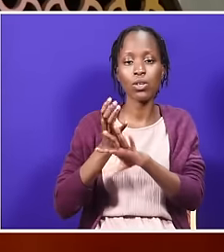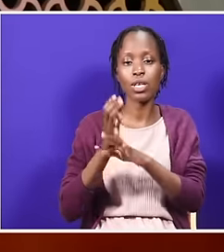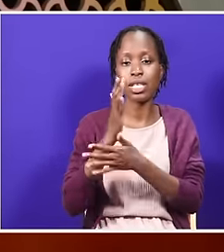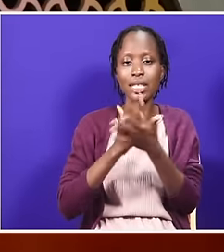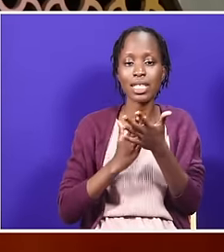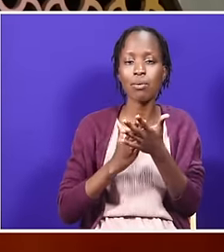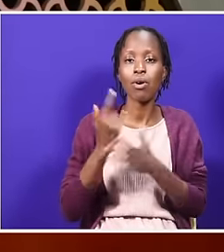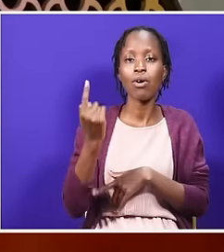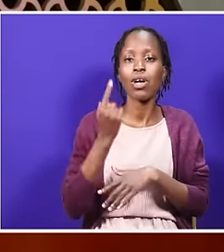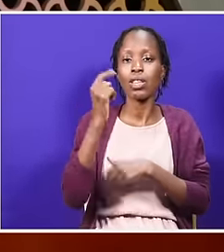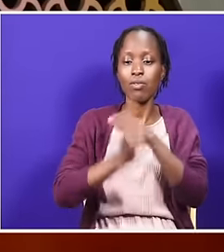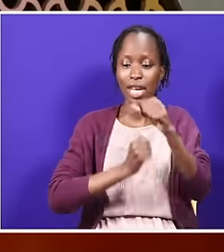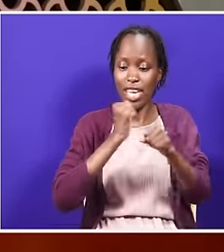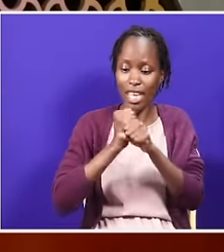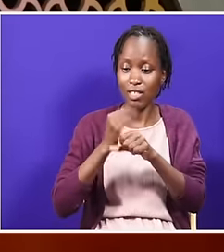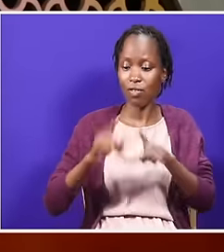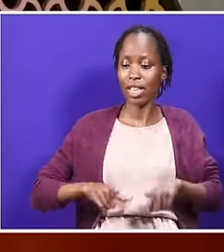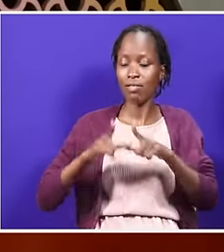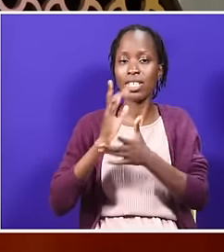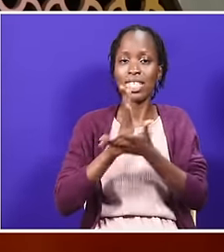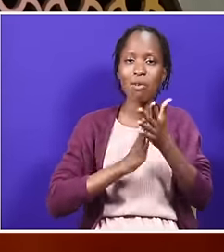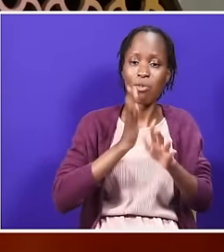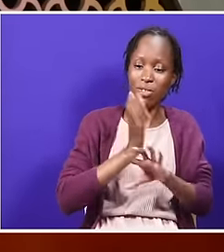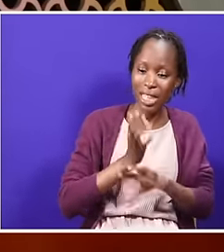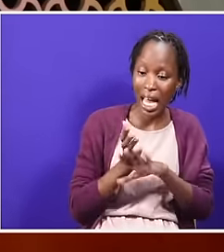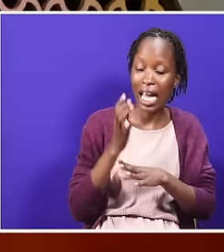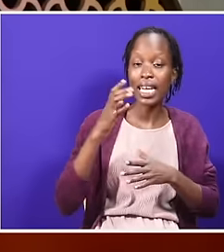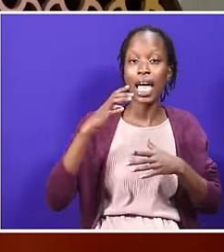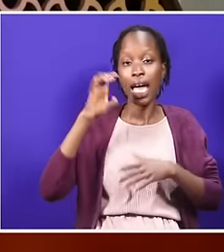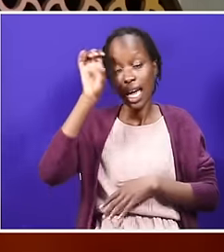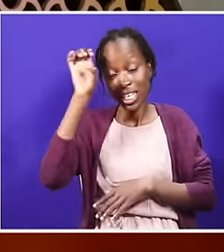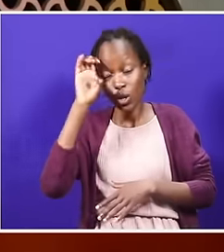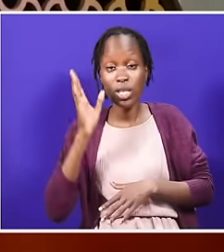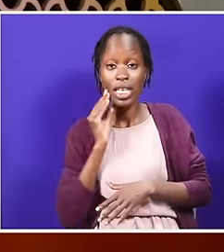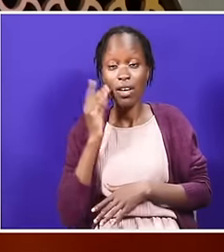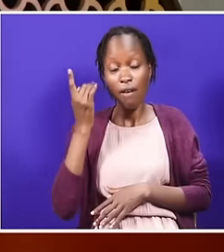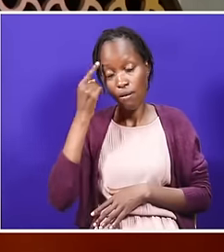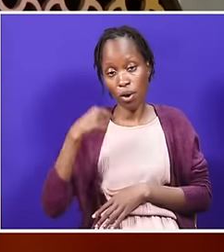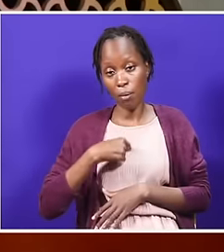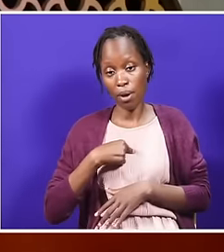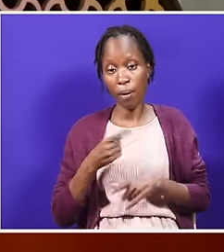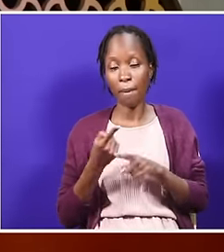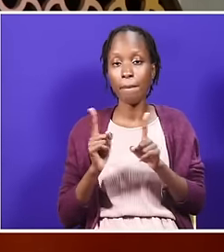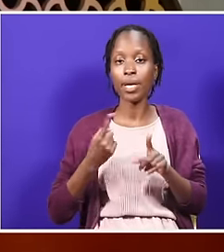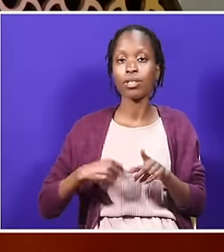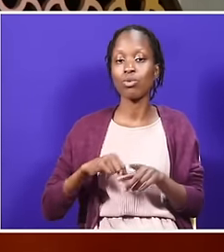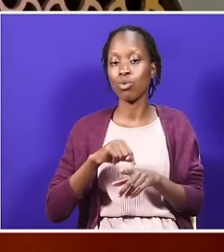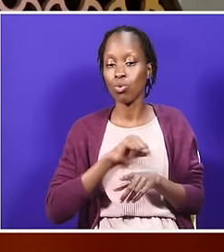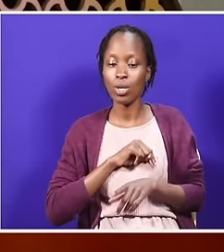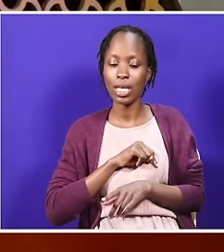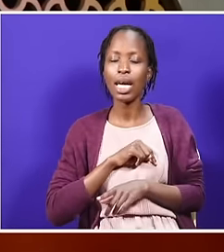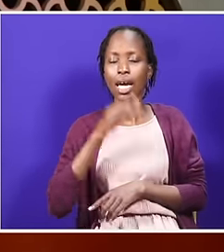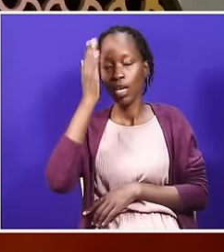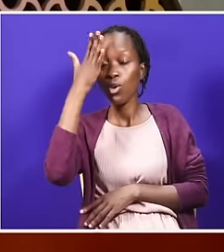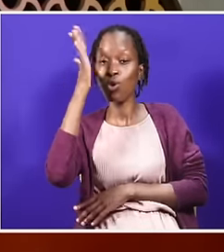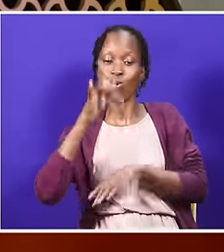of the loneliest years of my life, some of the most difficult educational experiences, but we are supposed to be